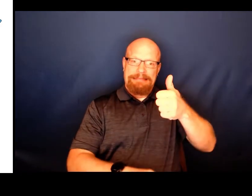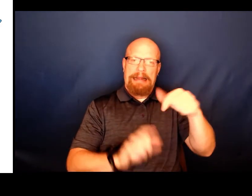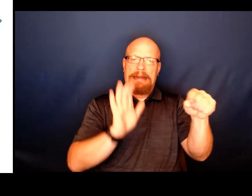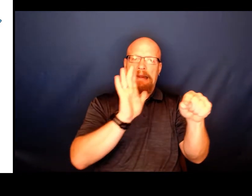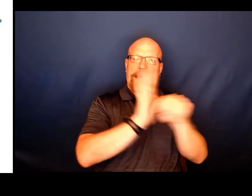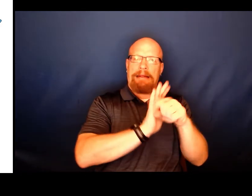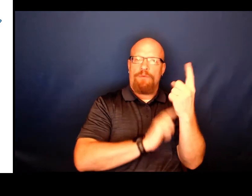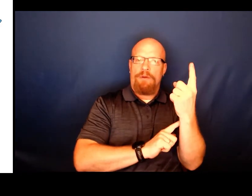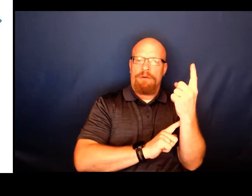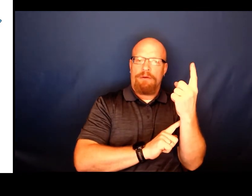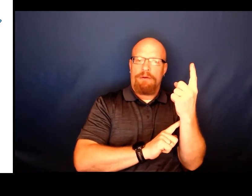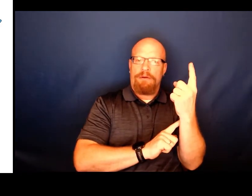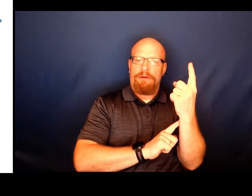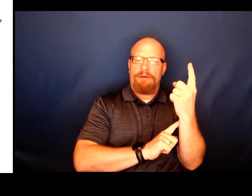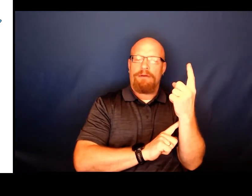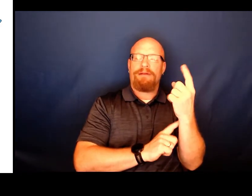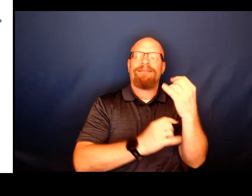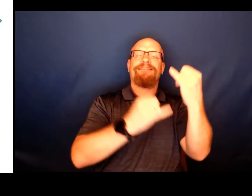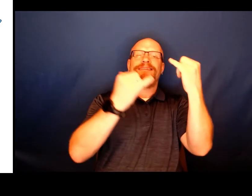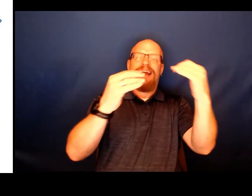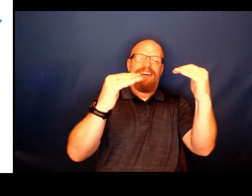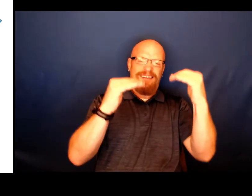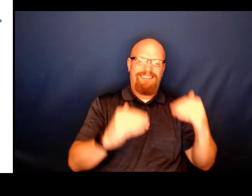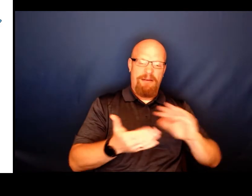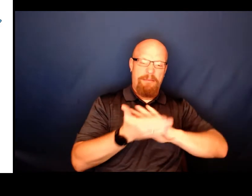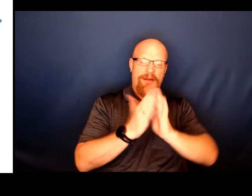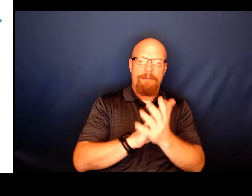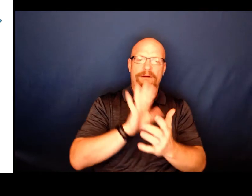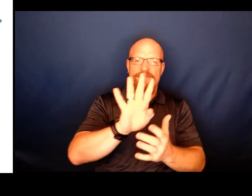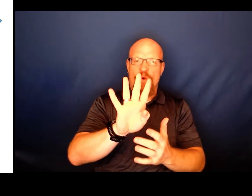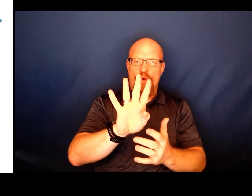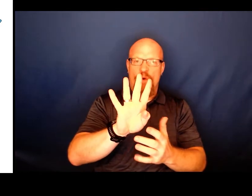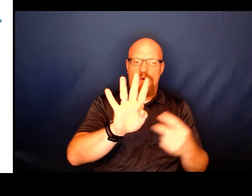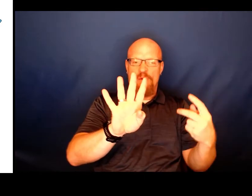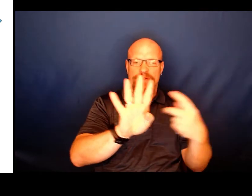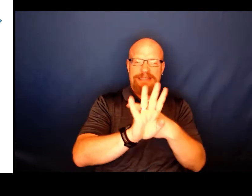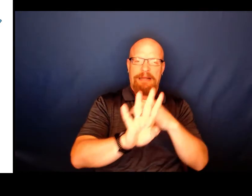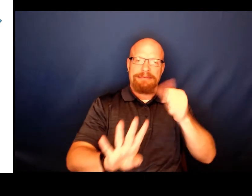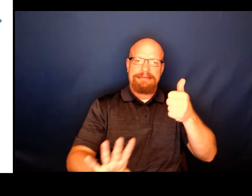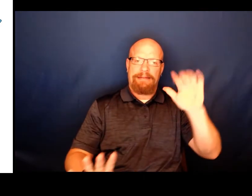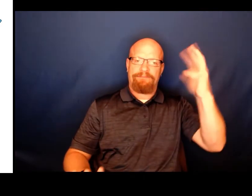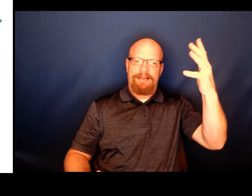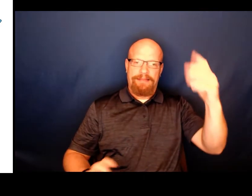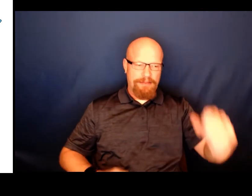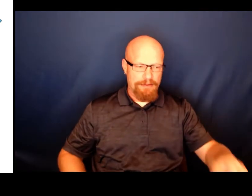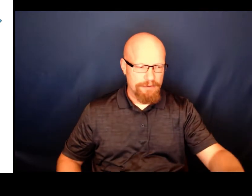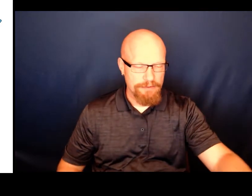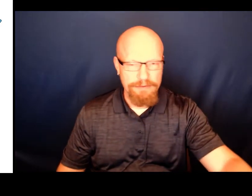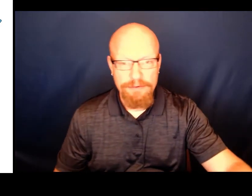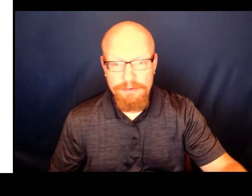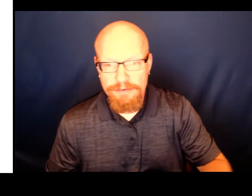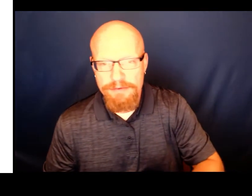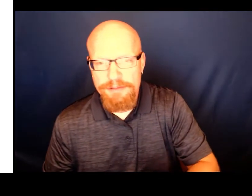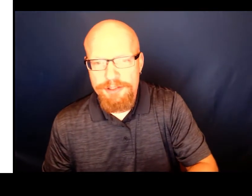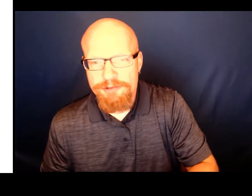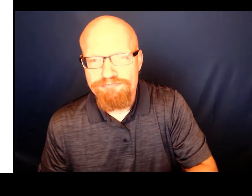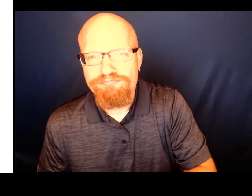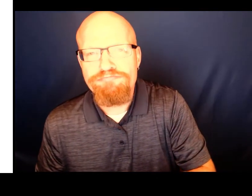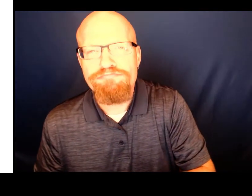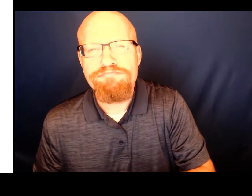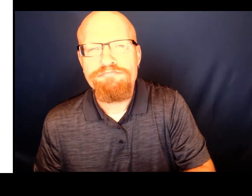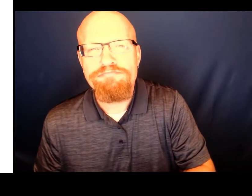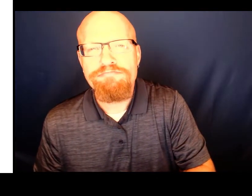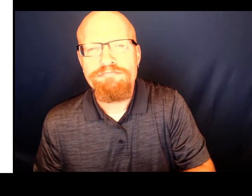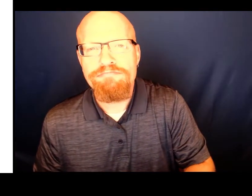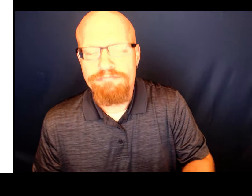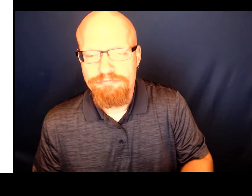4 times 10 to the negative first. And it becomes 4 times 10 to the 5th overall, the final answer.